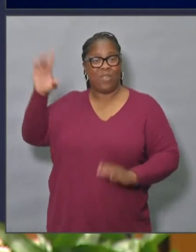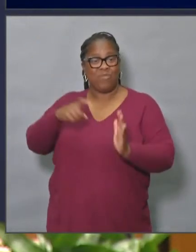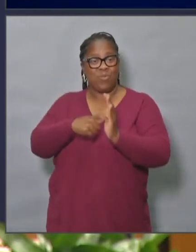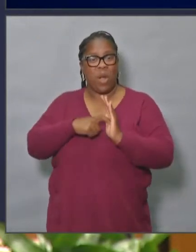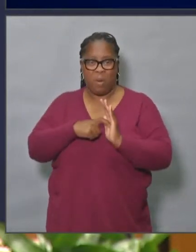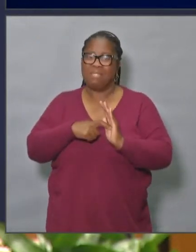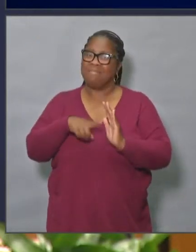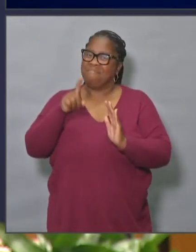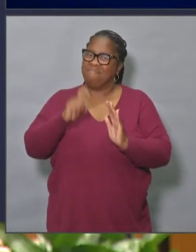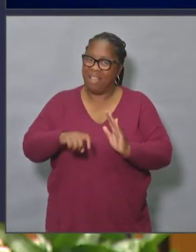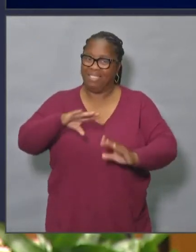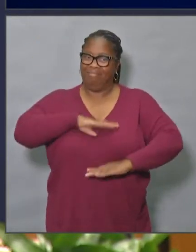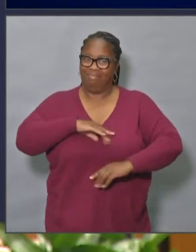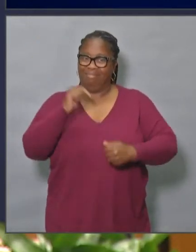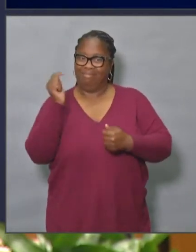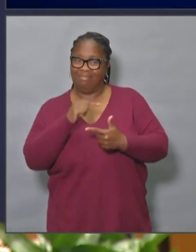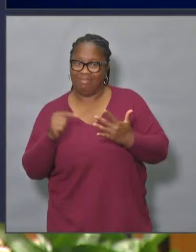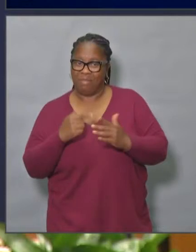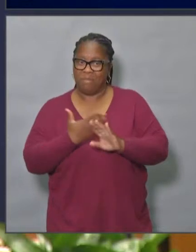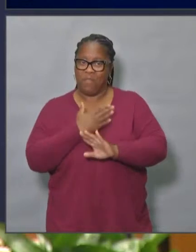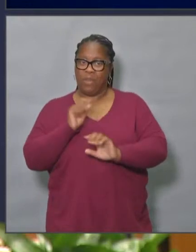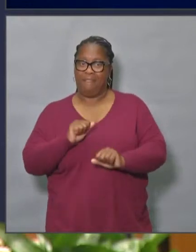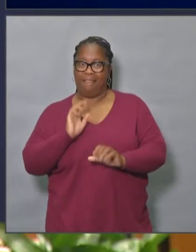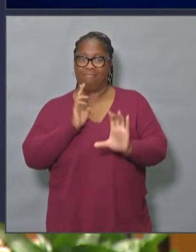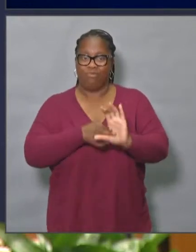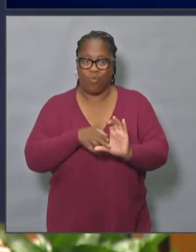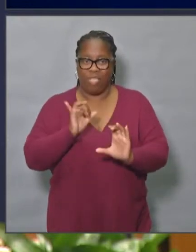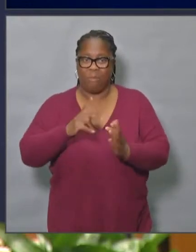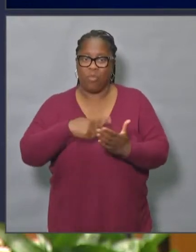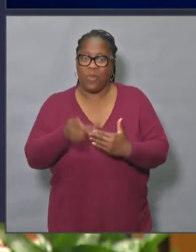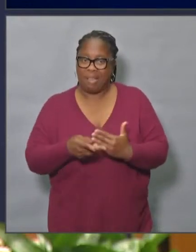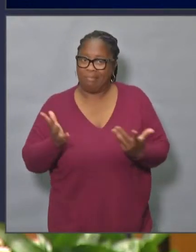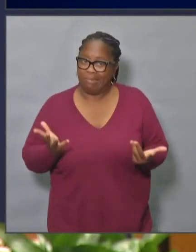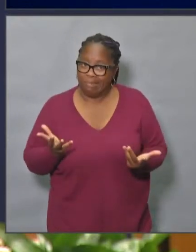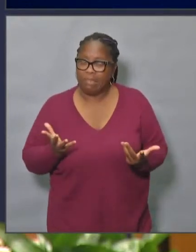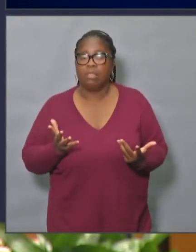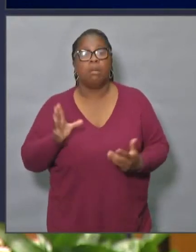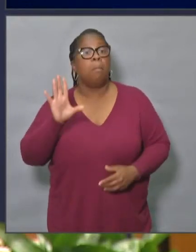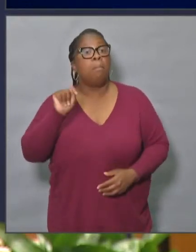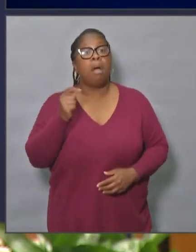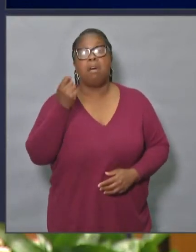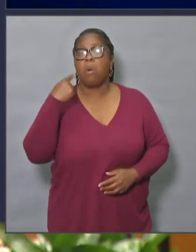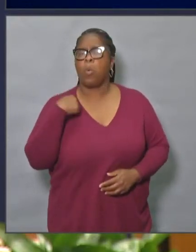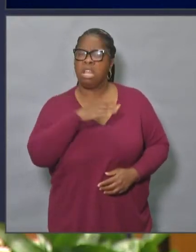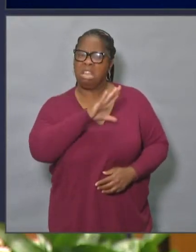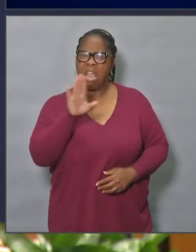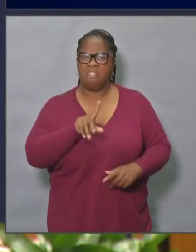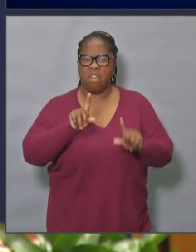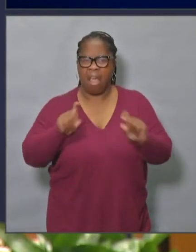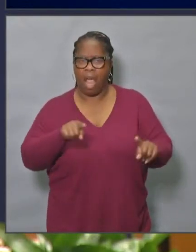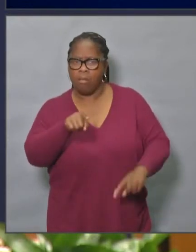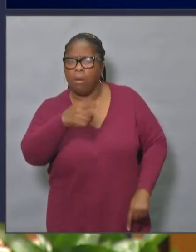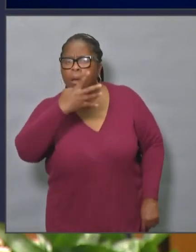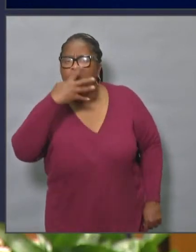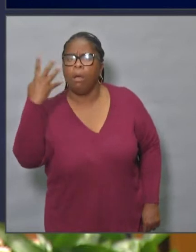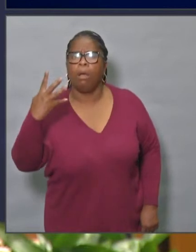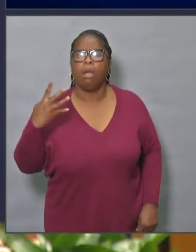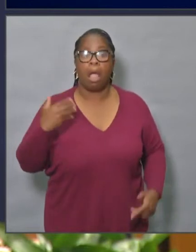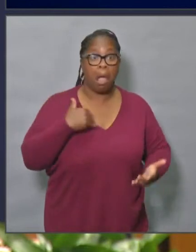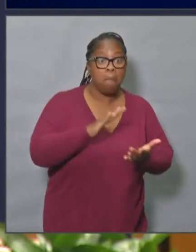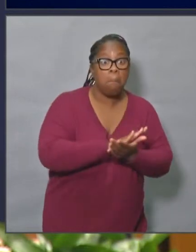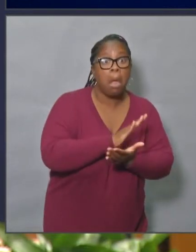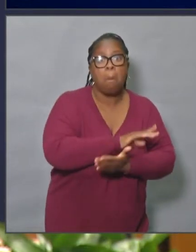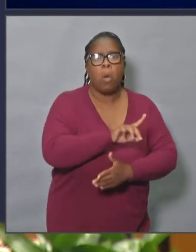meet in order to participate in the program. However, we will never ask applicants about their immigration or